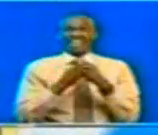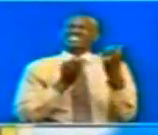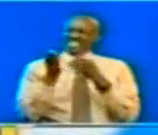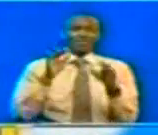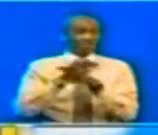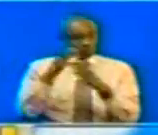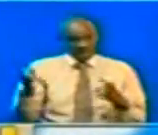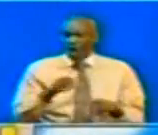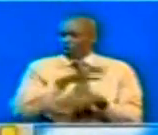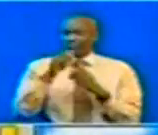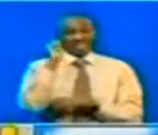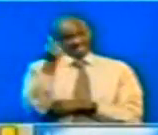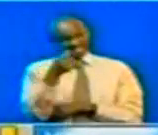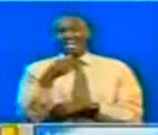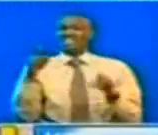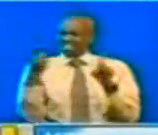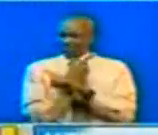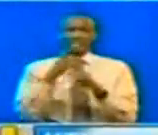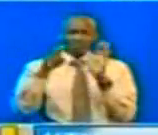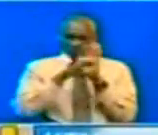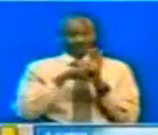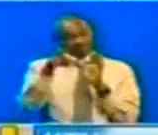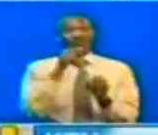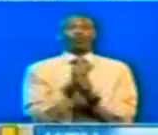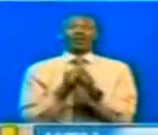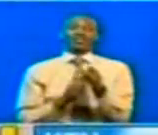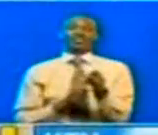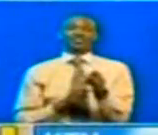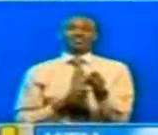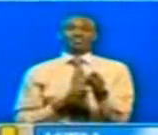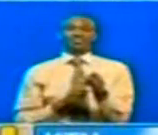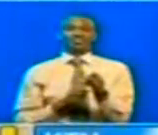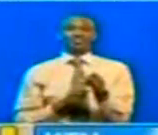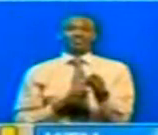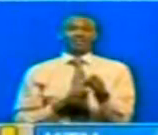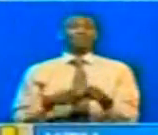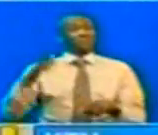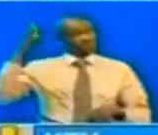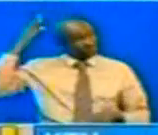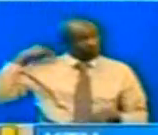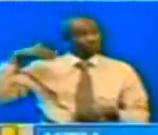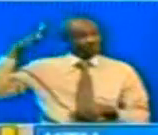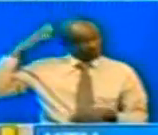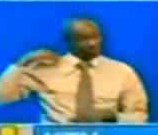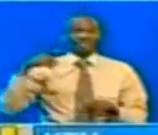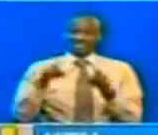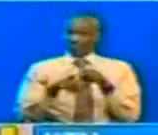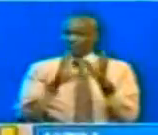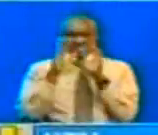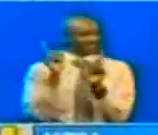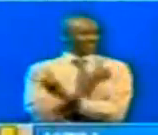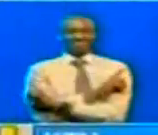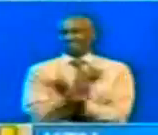us across the country with various other programs. It wasn't there in that kind of format